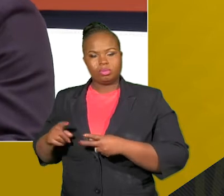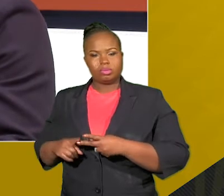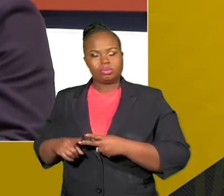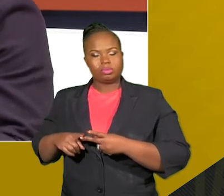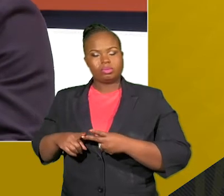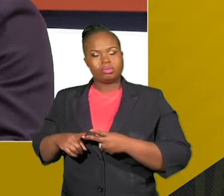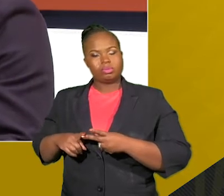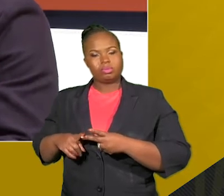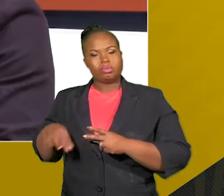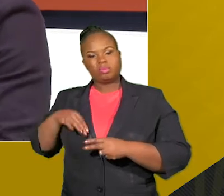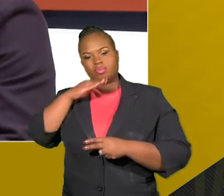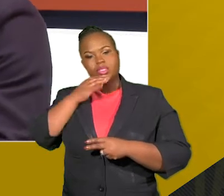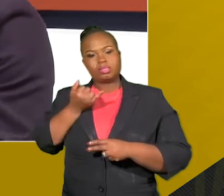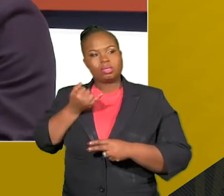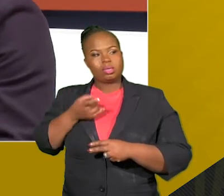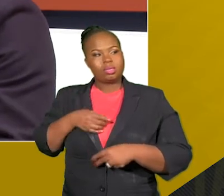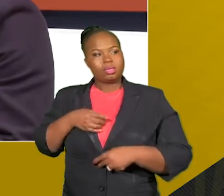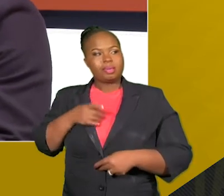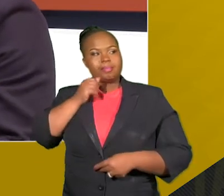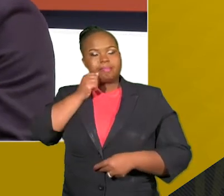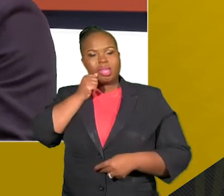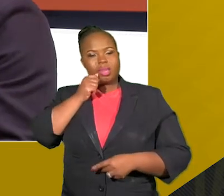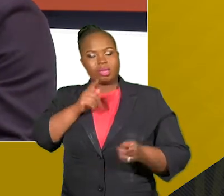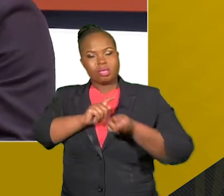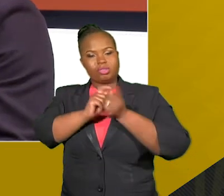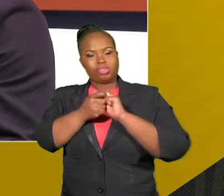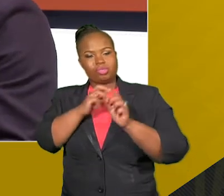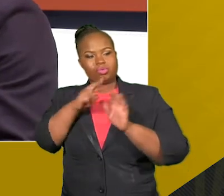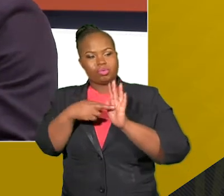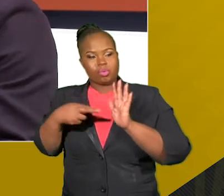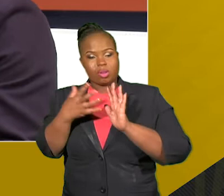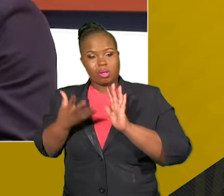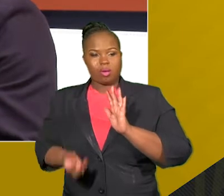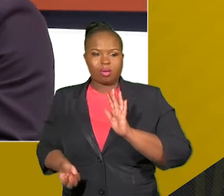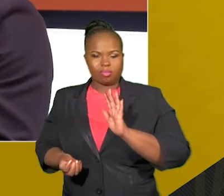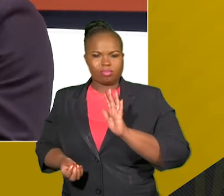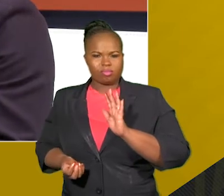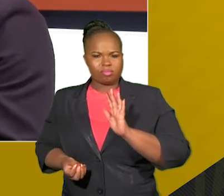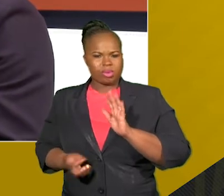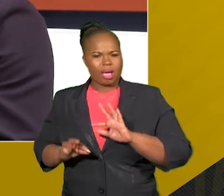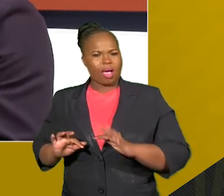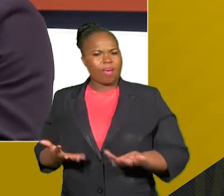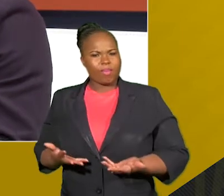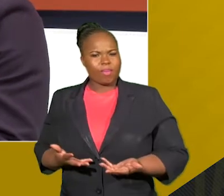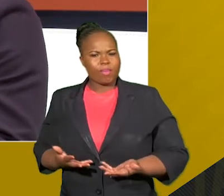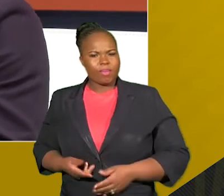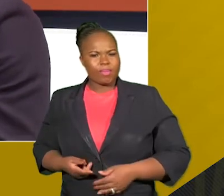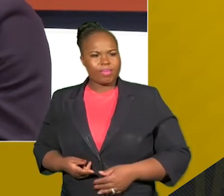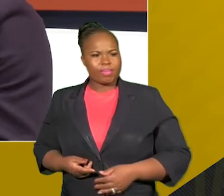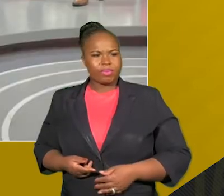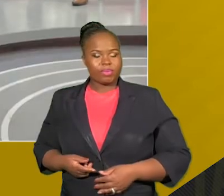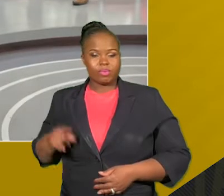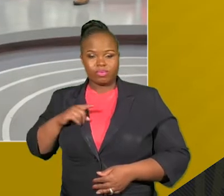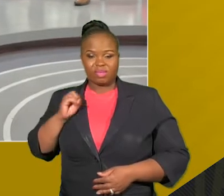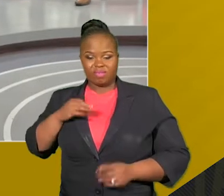how does a man now navigate leyo role na? And it's extremely difficult if the man ukuthi being a